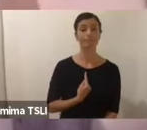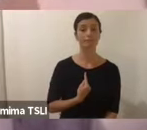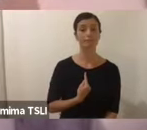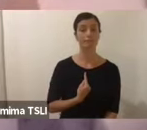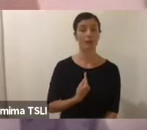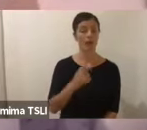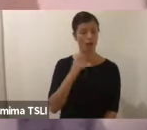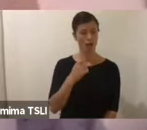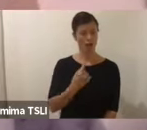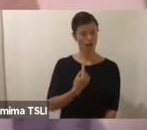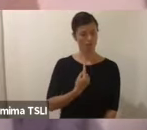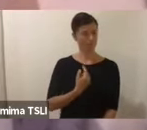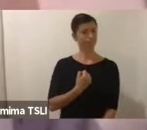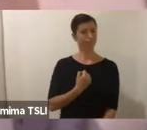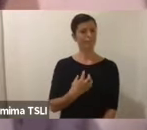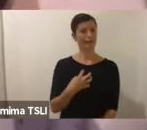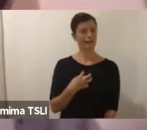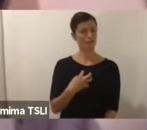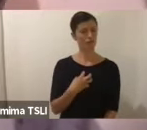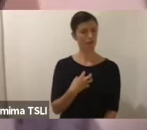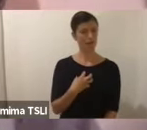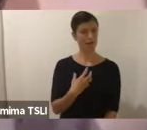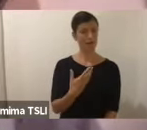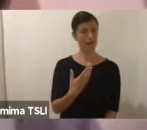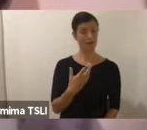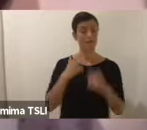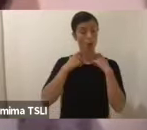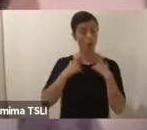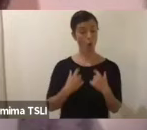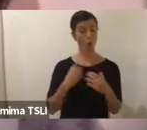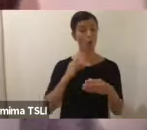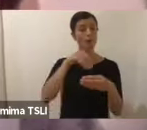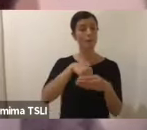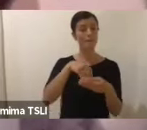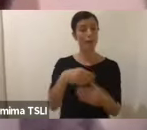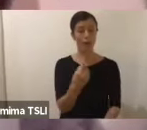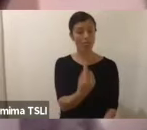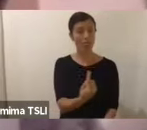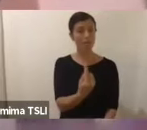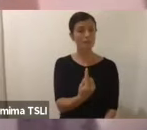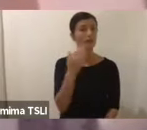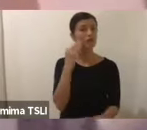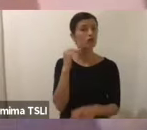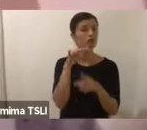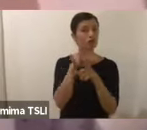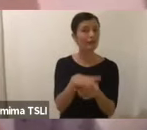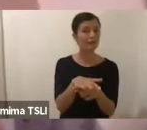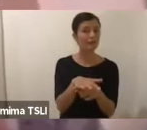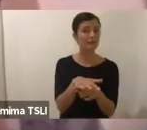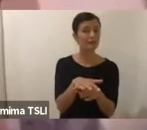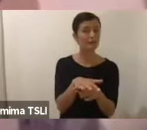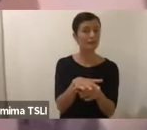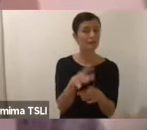if it were found that any white order member were racist i think that would be a case for suspension if not